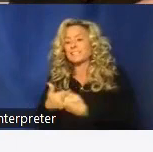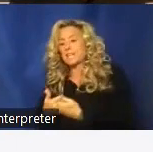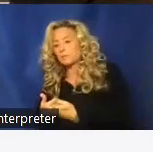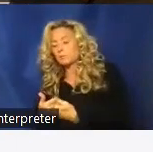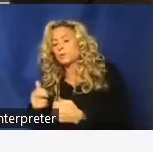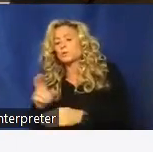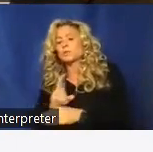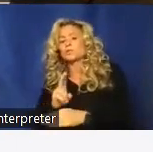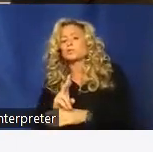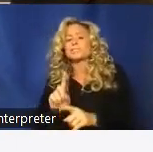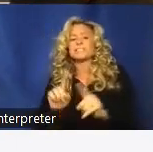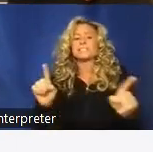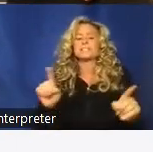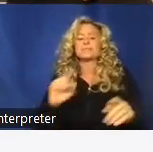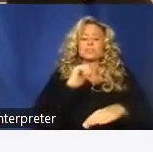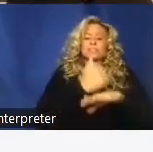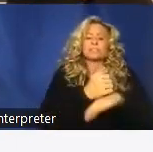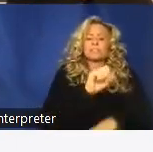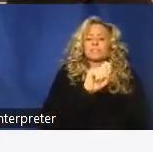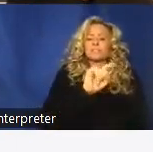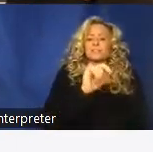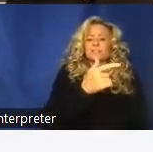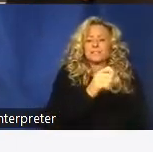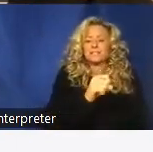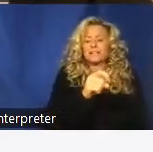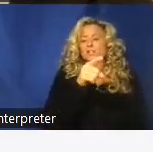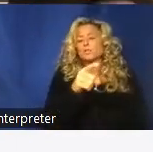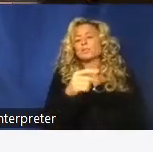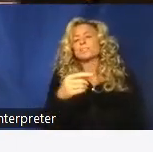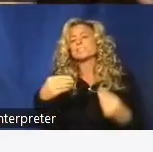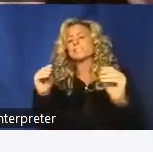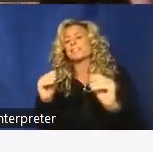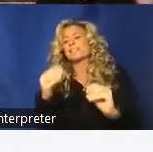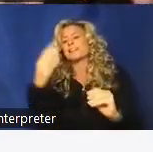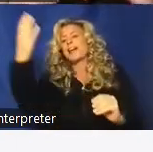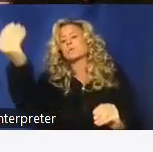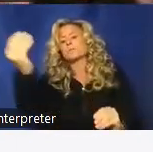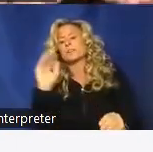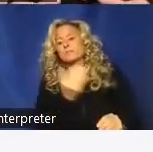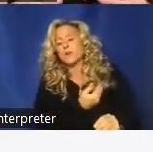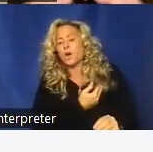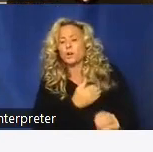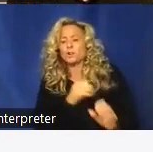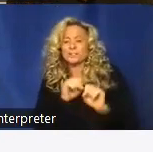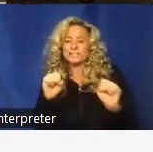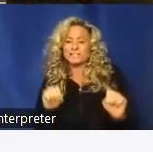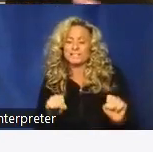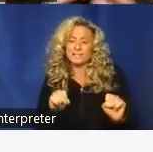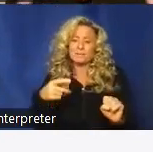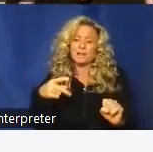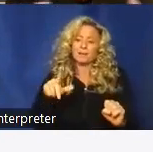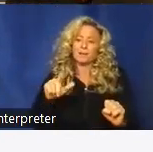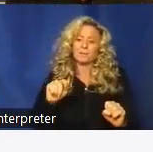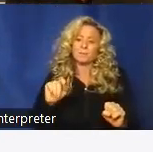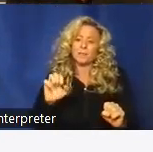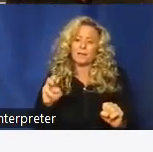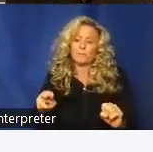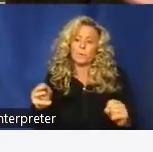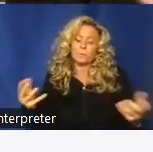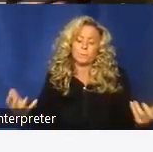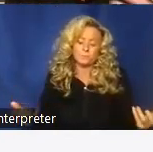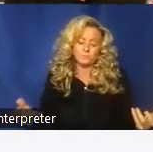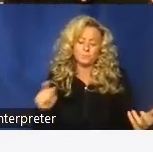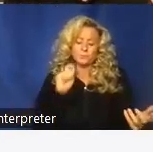in a different setting, and you can sell it outside of our ecosystem and our platform. So one of the cool things